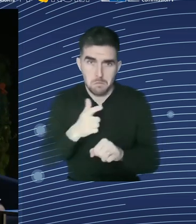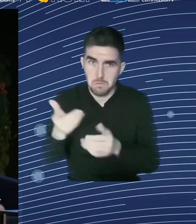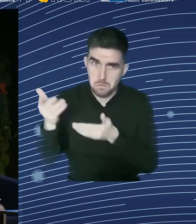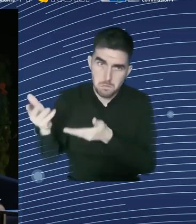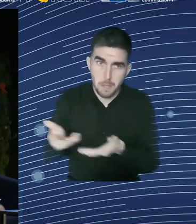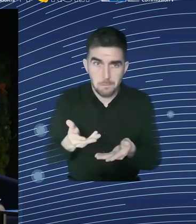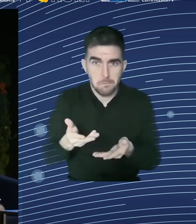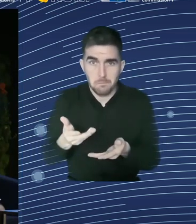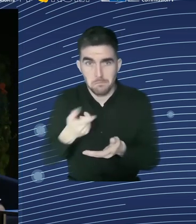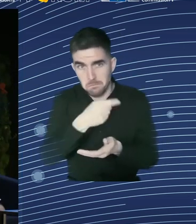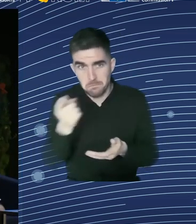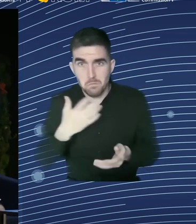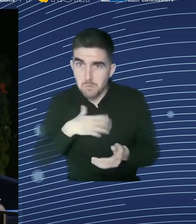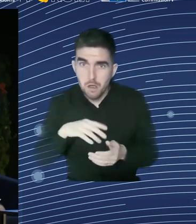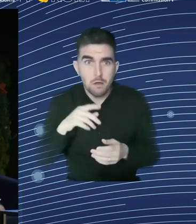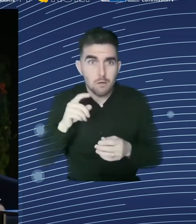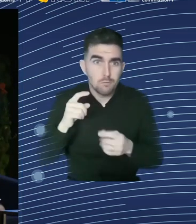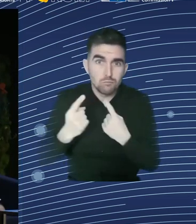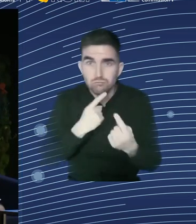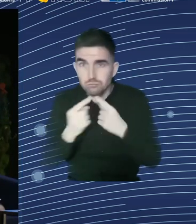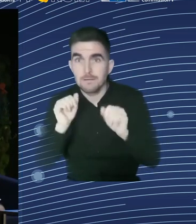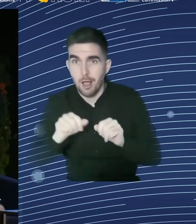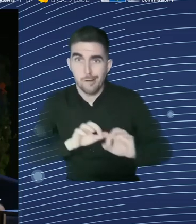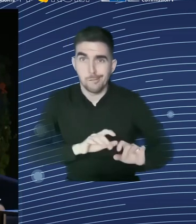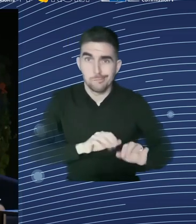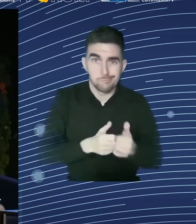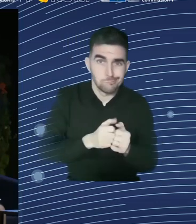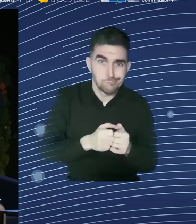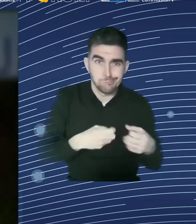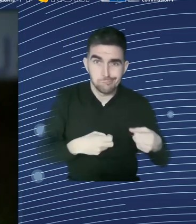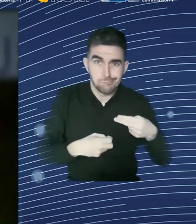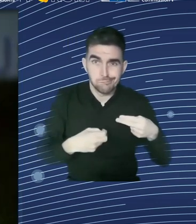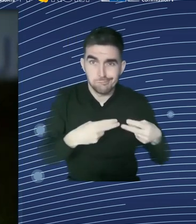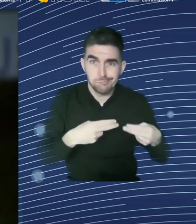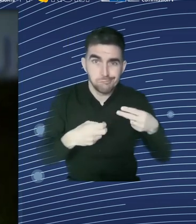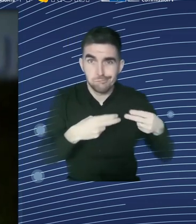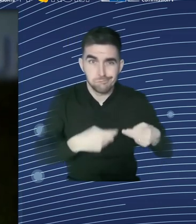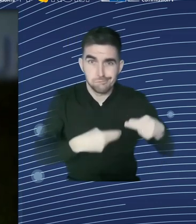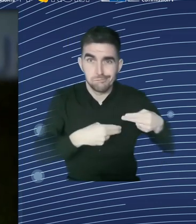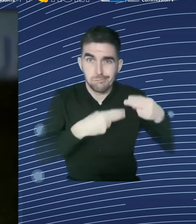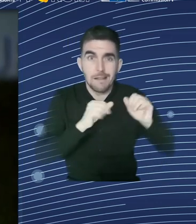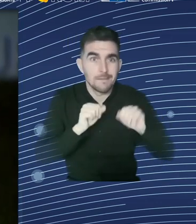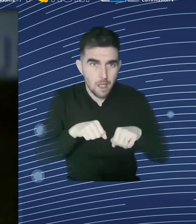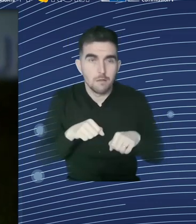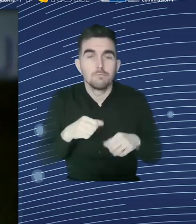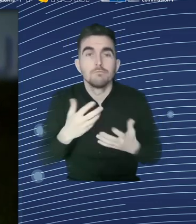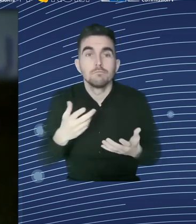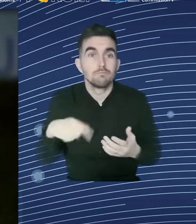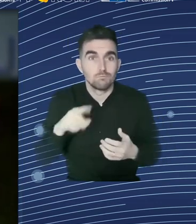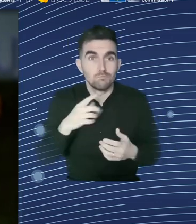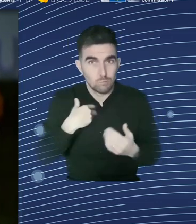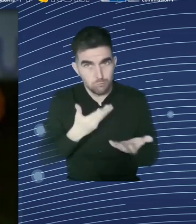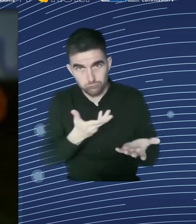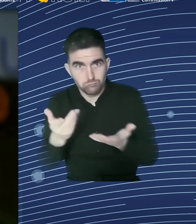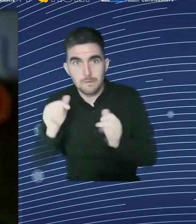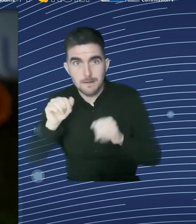well. So prepare your questions. Our speakers, whether the co-authors or panelists, are happy